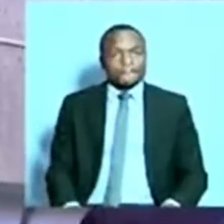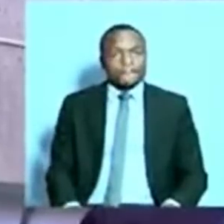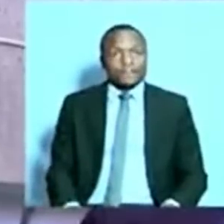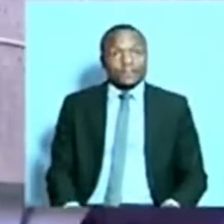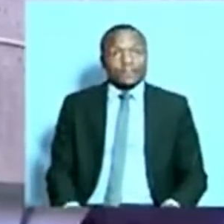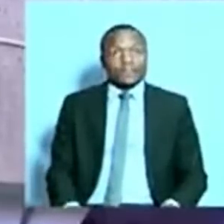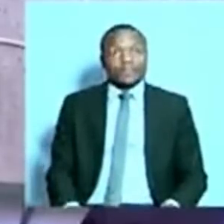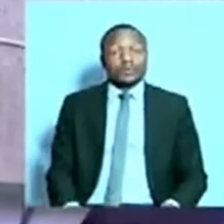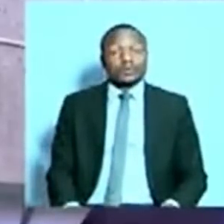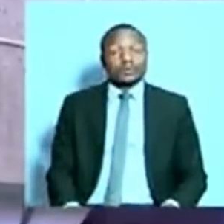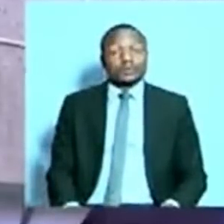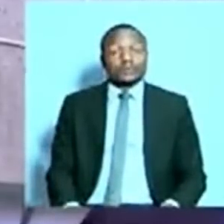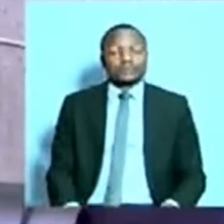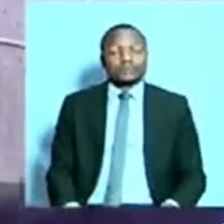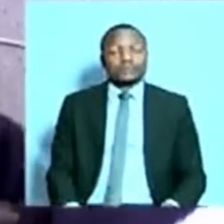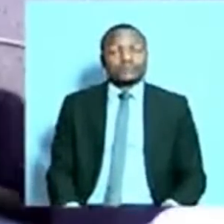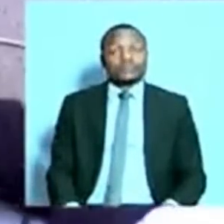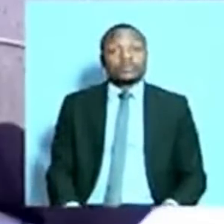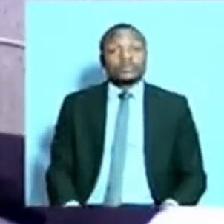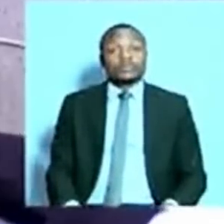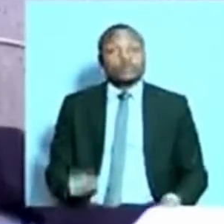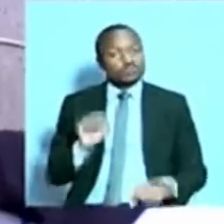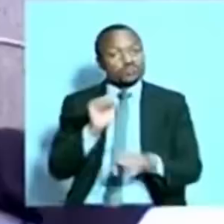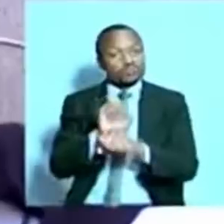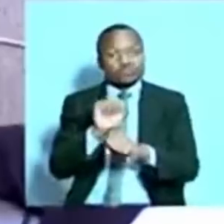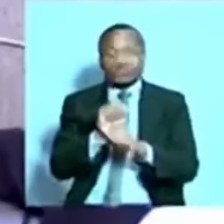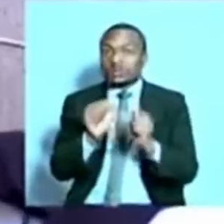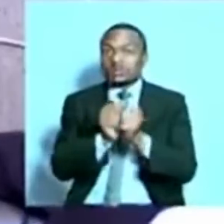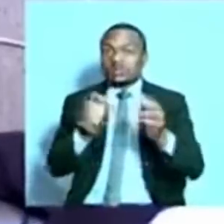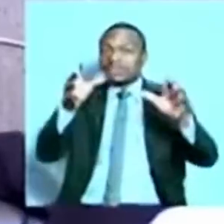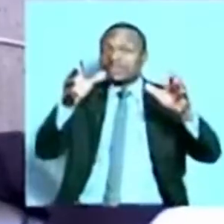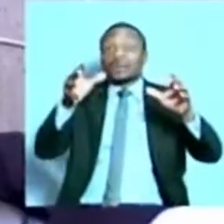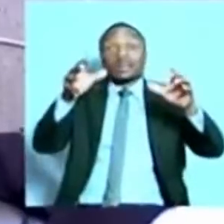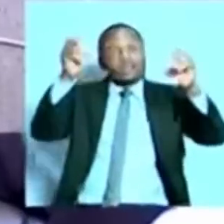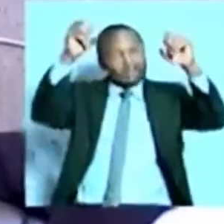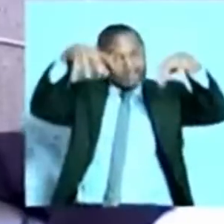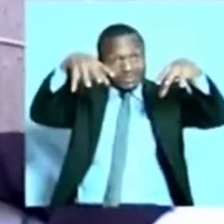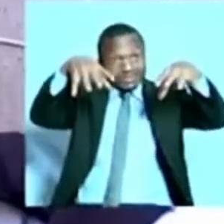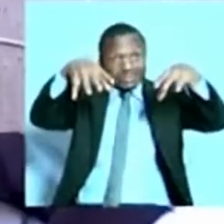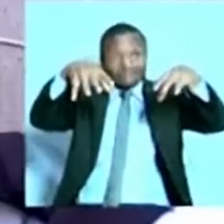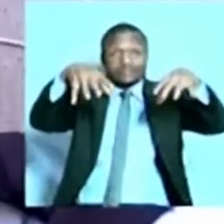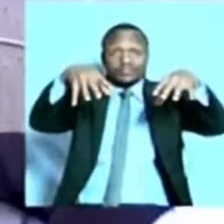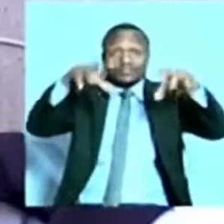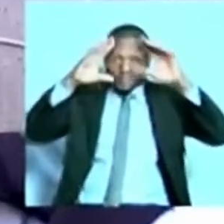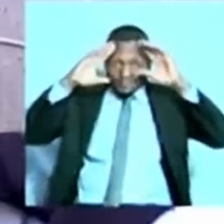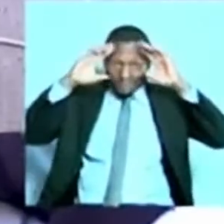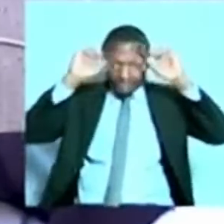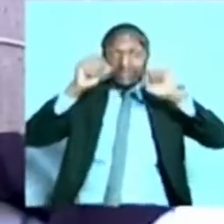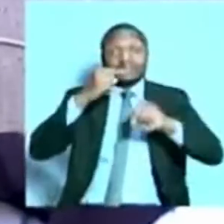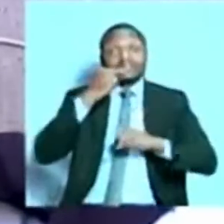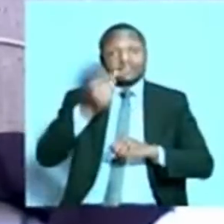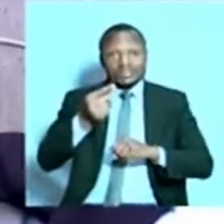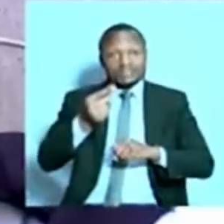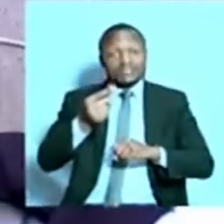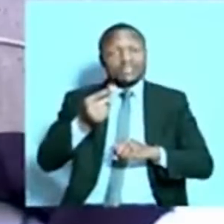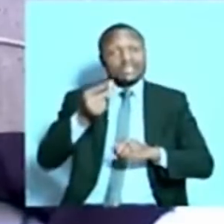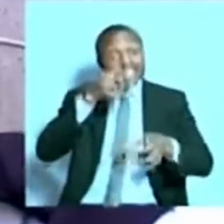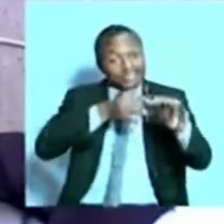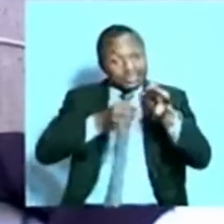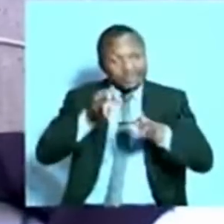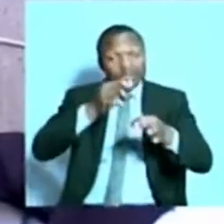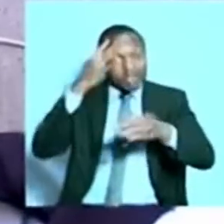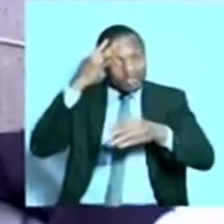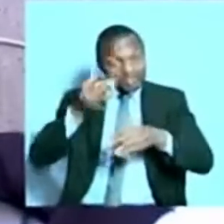made to run without power supply. He went further to demonstrate why that was important